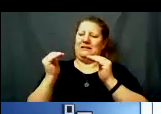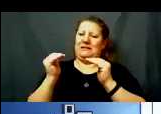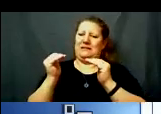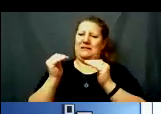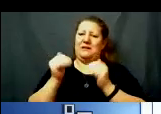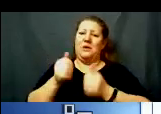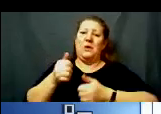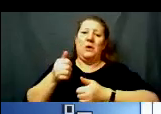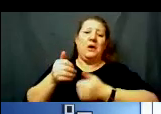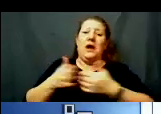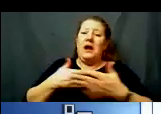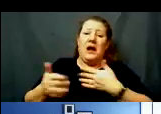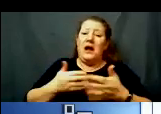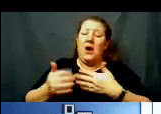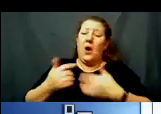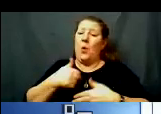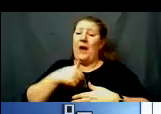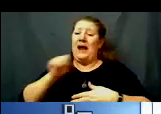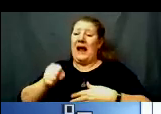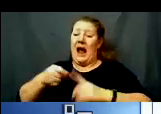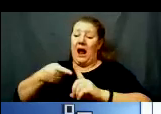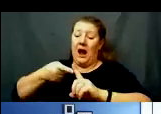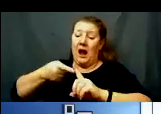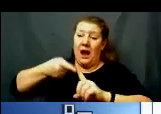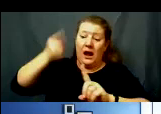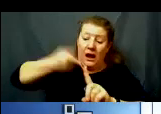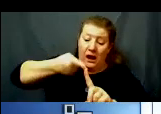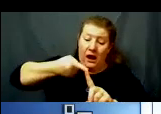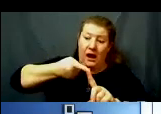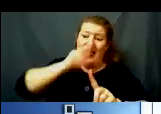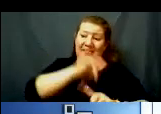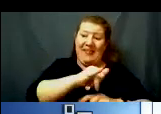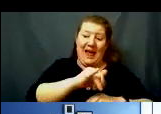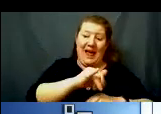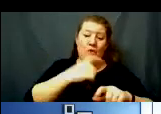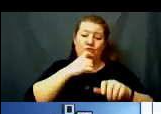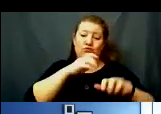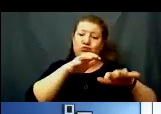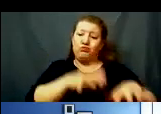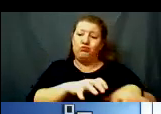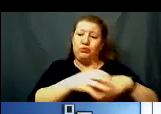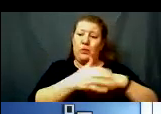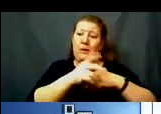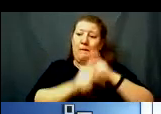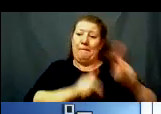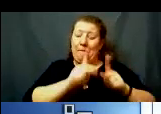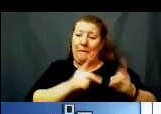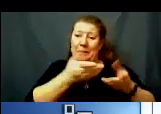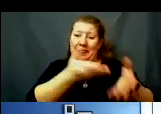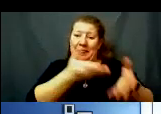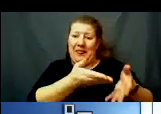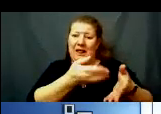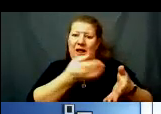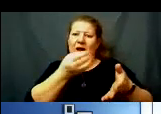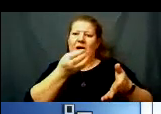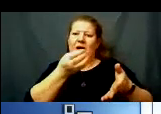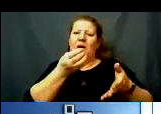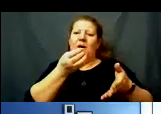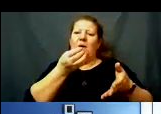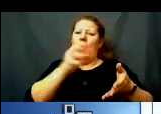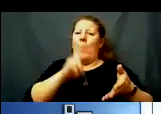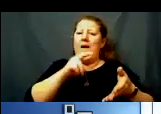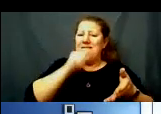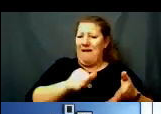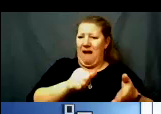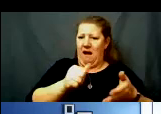directly sort of pinpoint indigenous peoples' activities or involvement or consequences to indigenous peoples